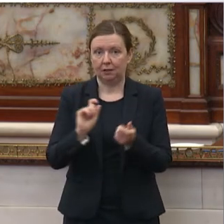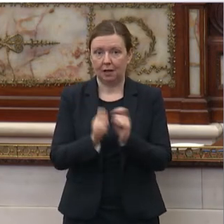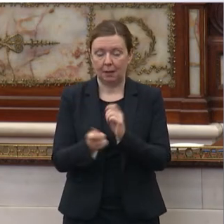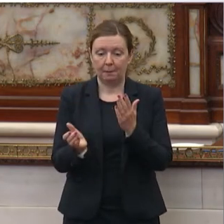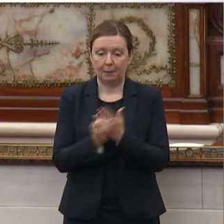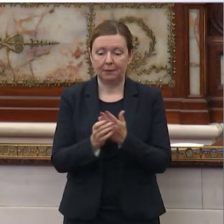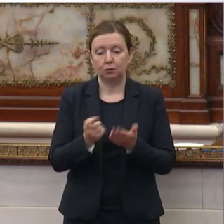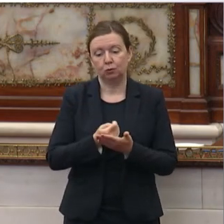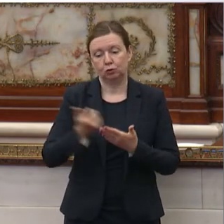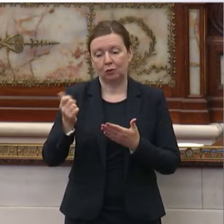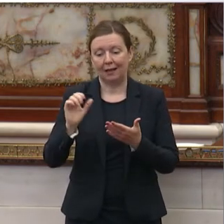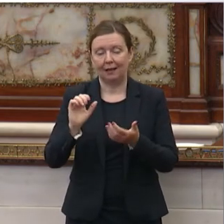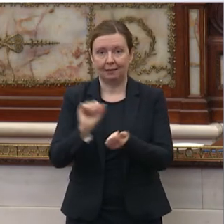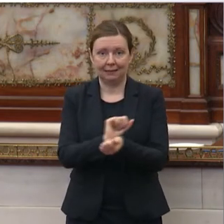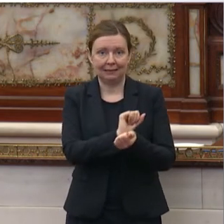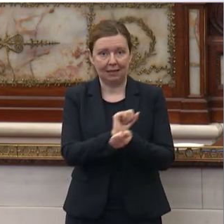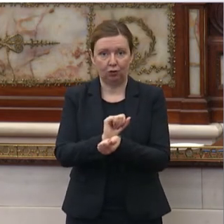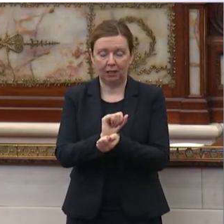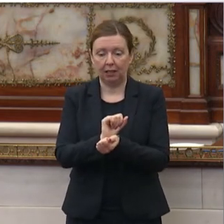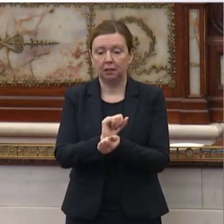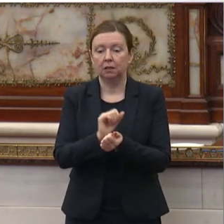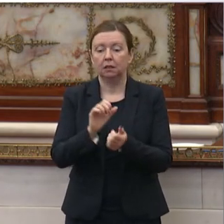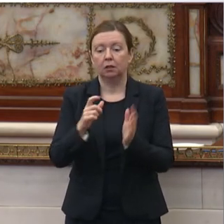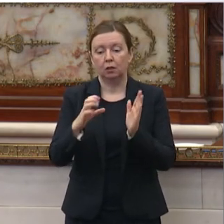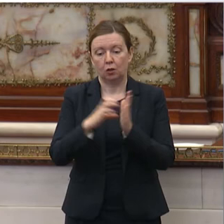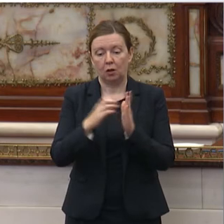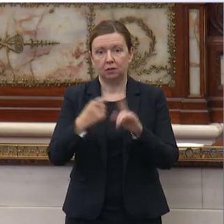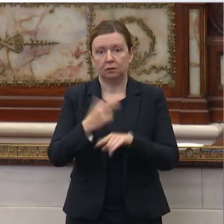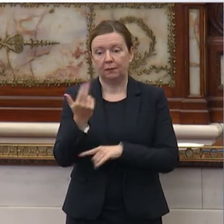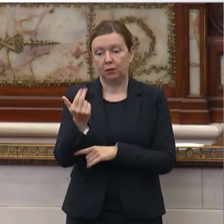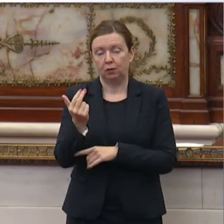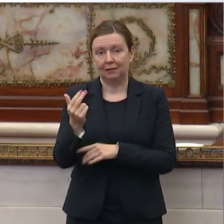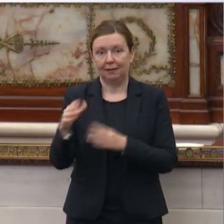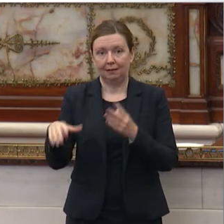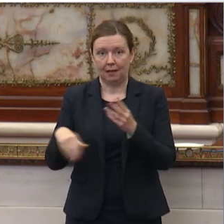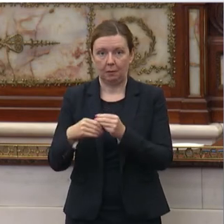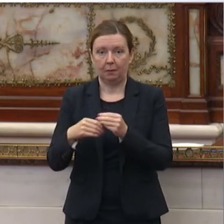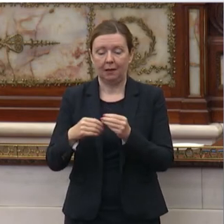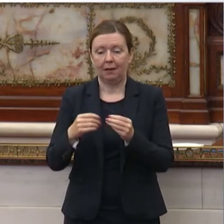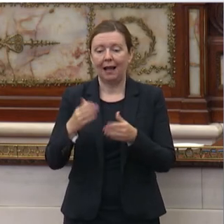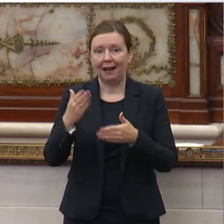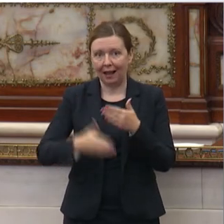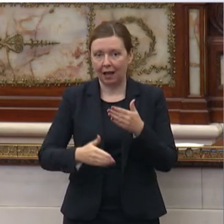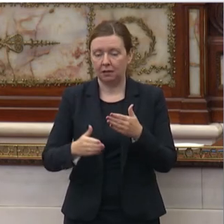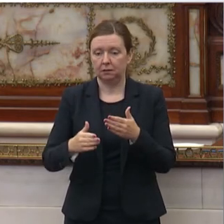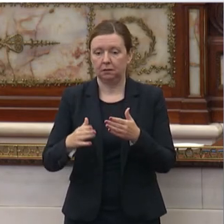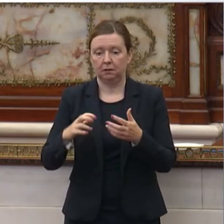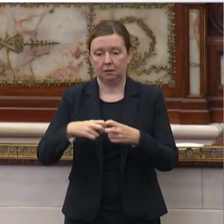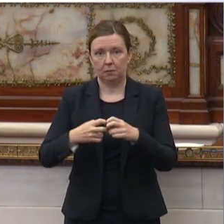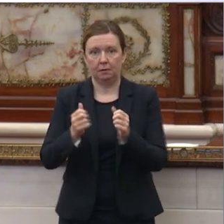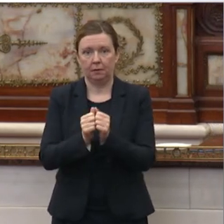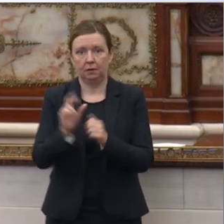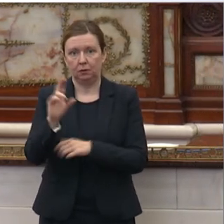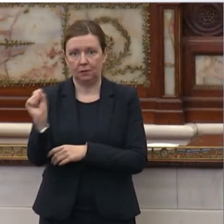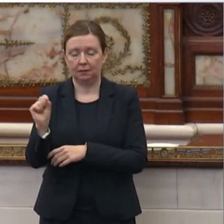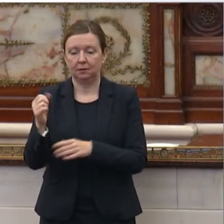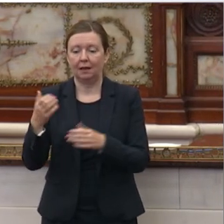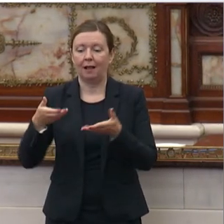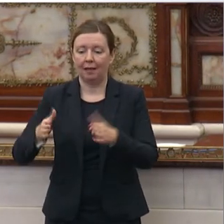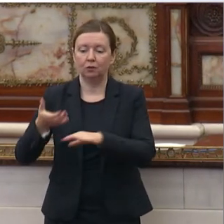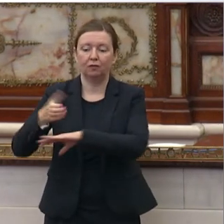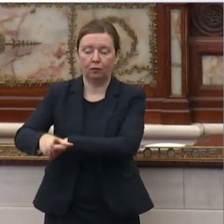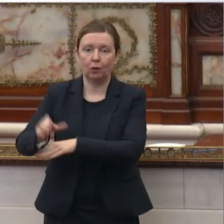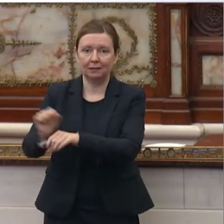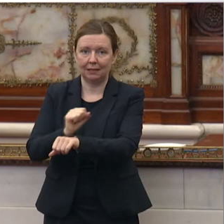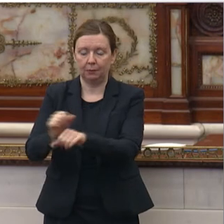strike the slavery clause from the 13th Amendment and end the loophole in the U.S. Constitution that allows forced labor to